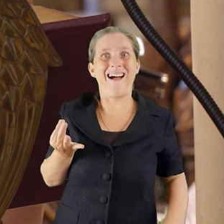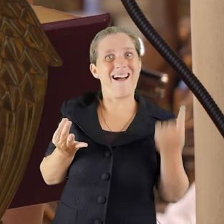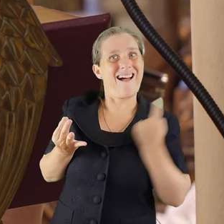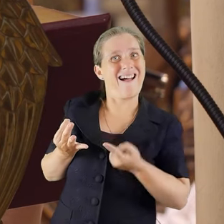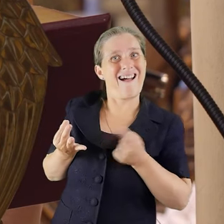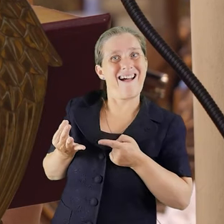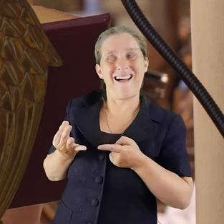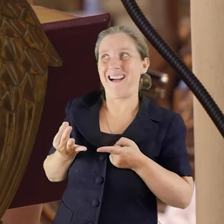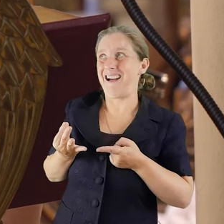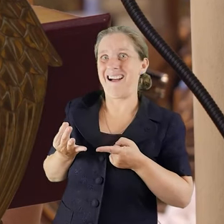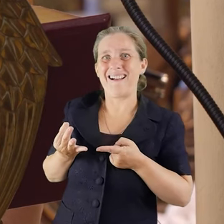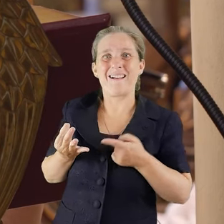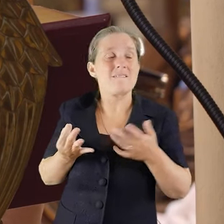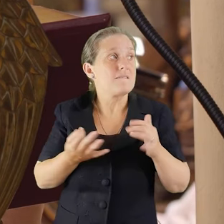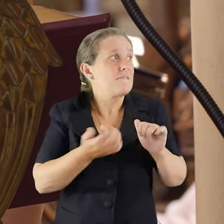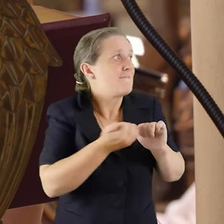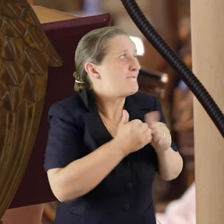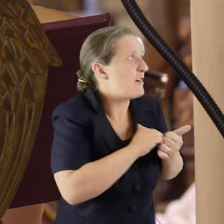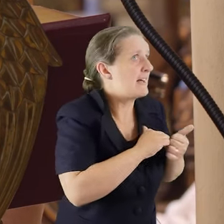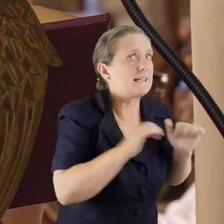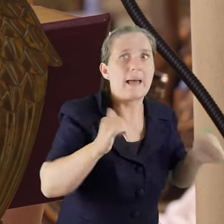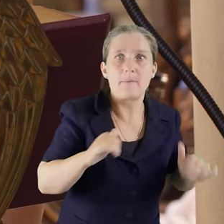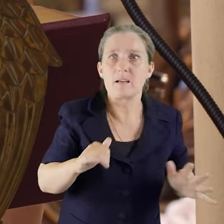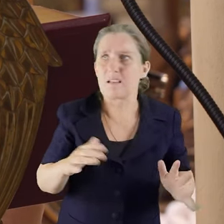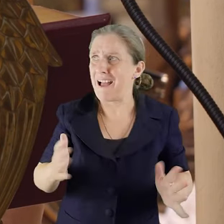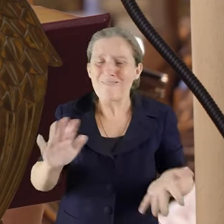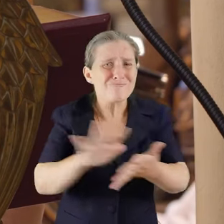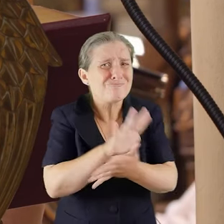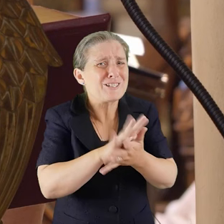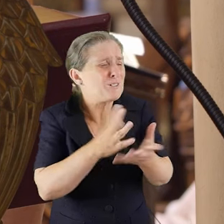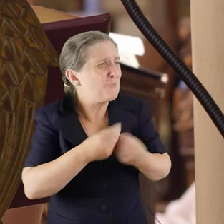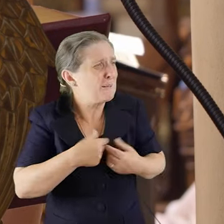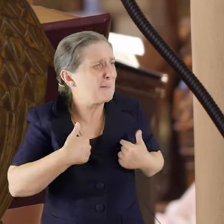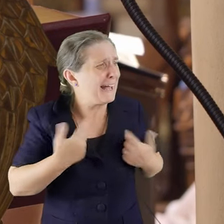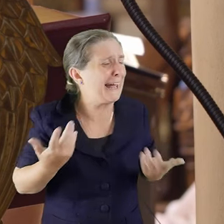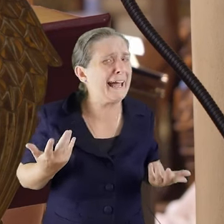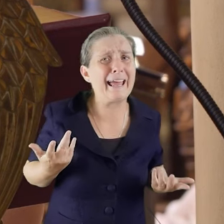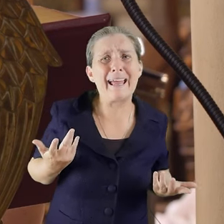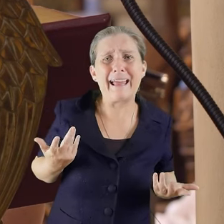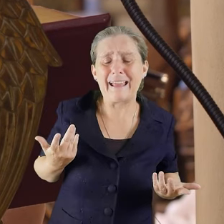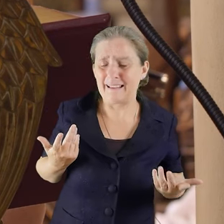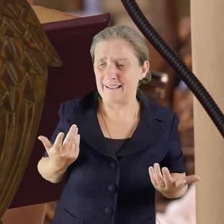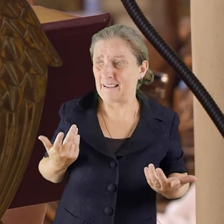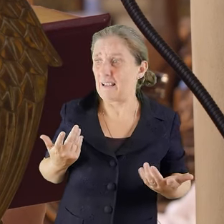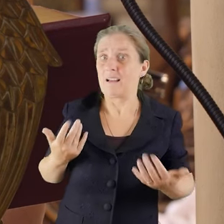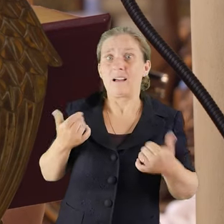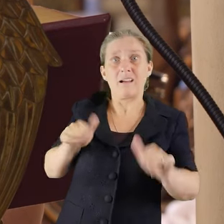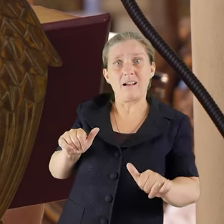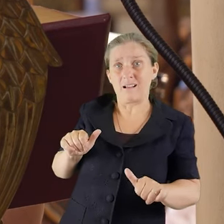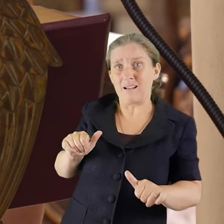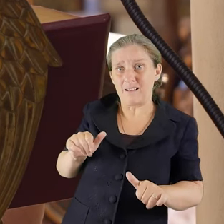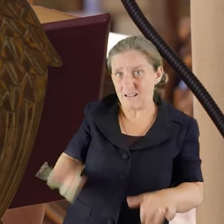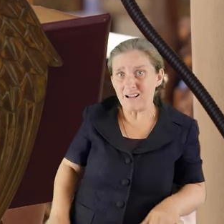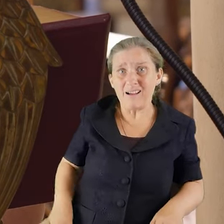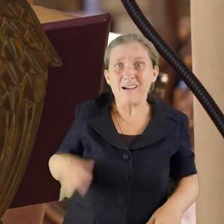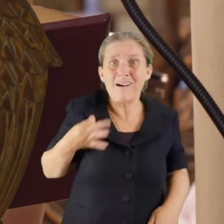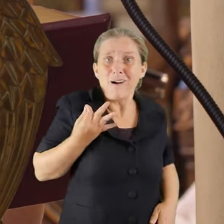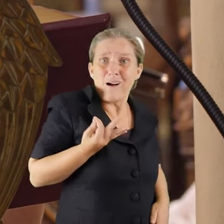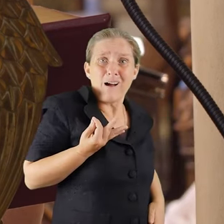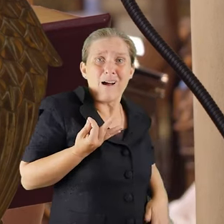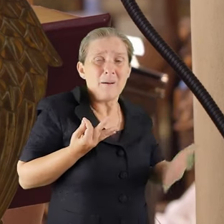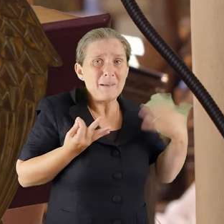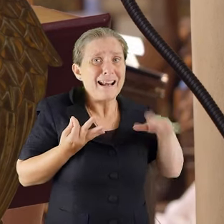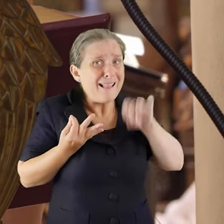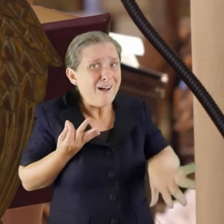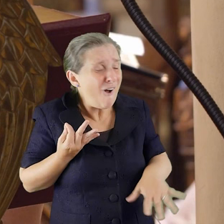it, she calls together her friends and neighbors, saying, "Rejoice with me, for I have found the coin that